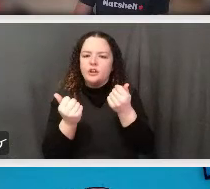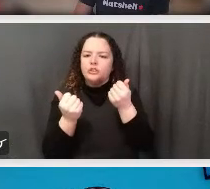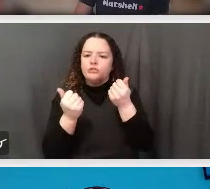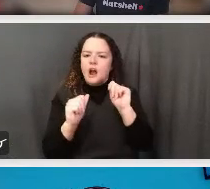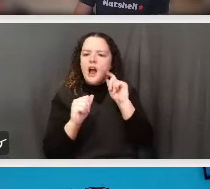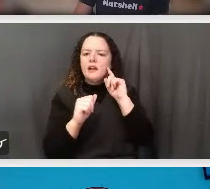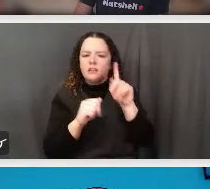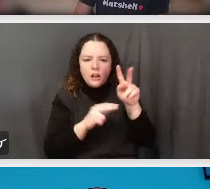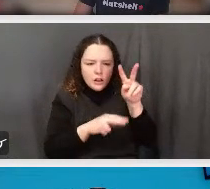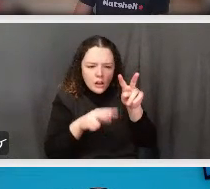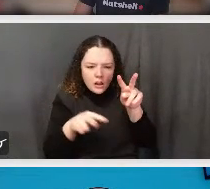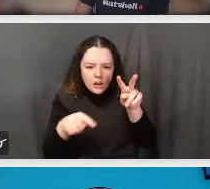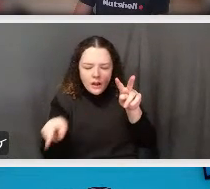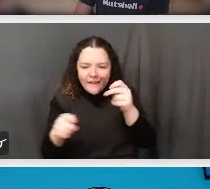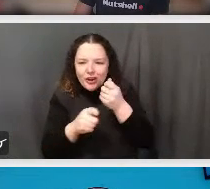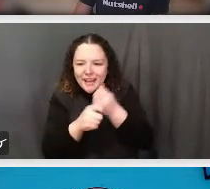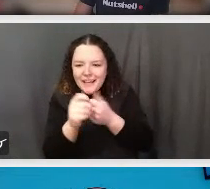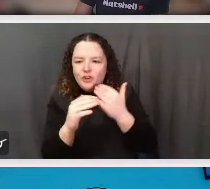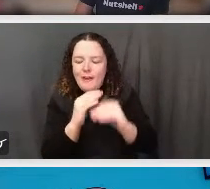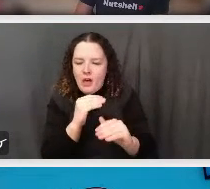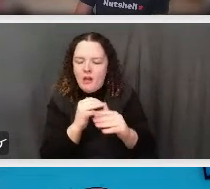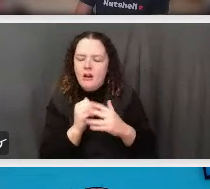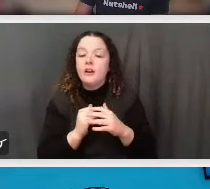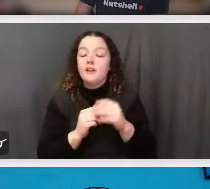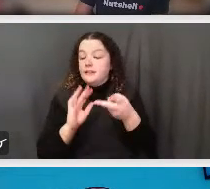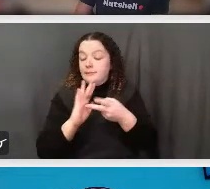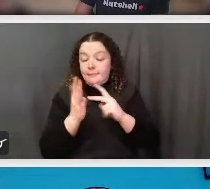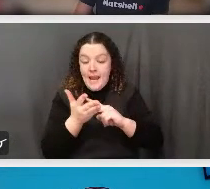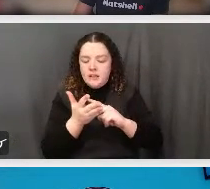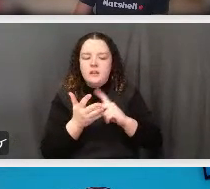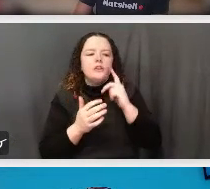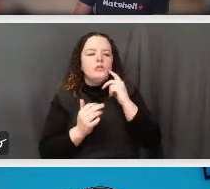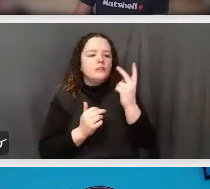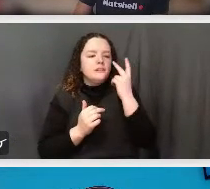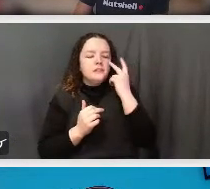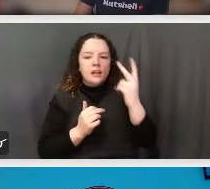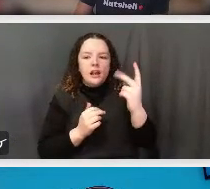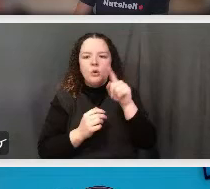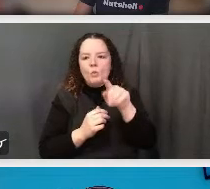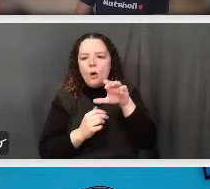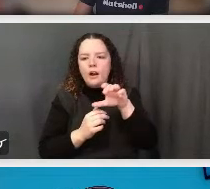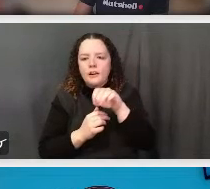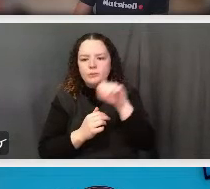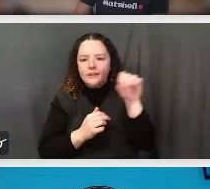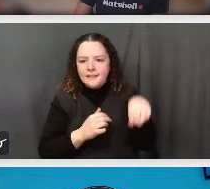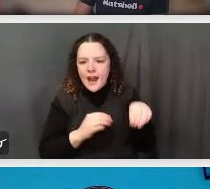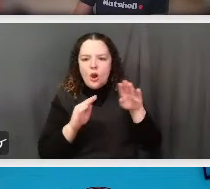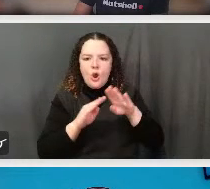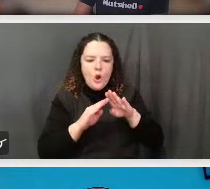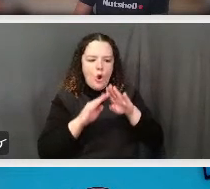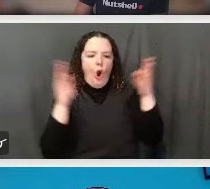it's processing. So essentially, this means that you could potentially see a 100% open rate for Apple Mail